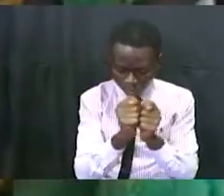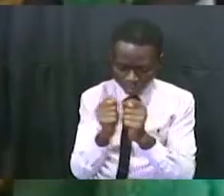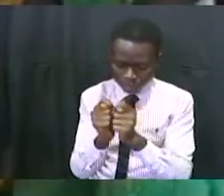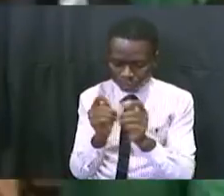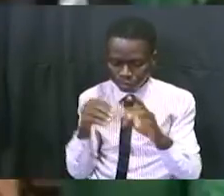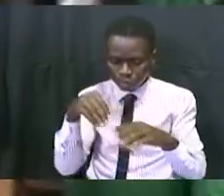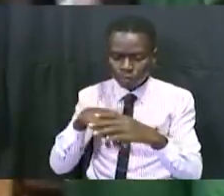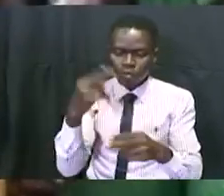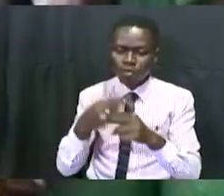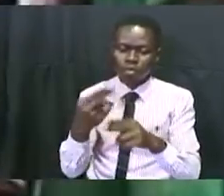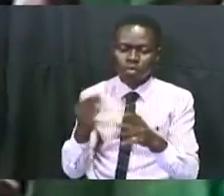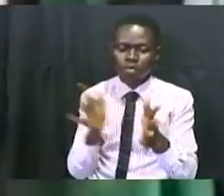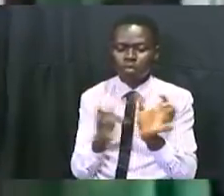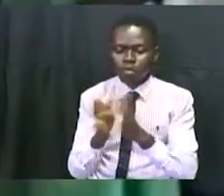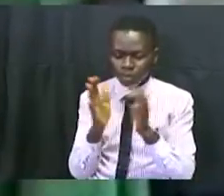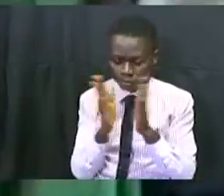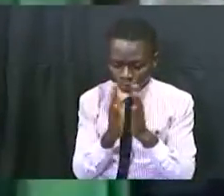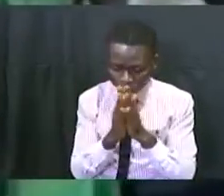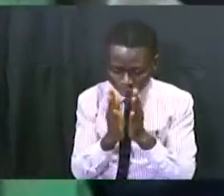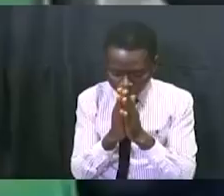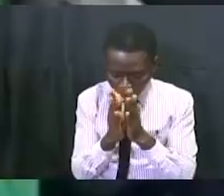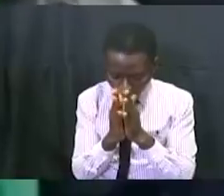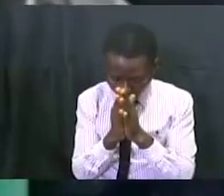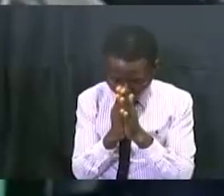In the name of Jesus. Wale